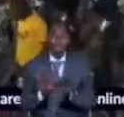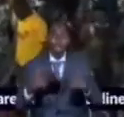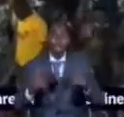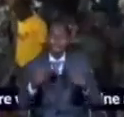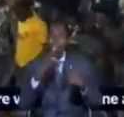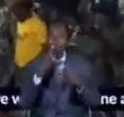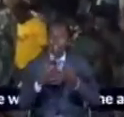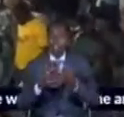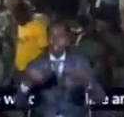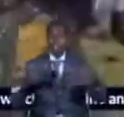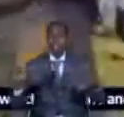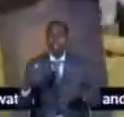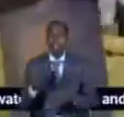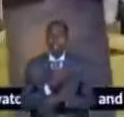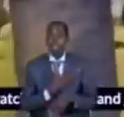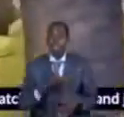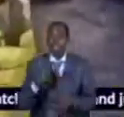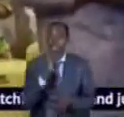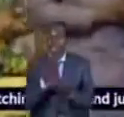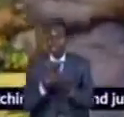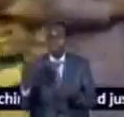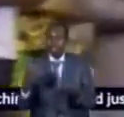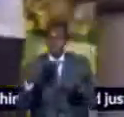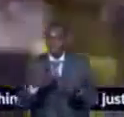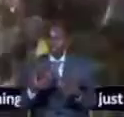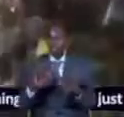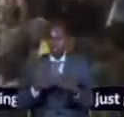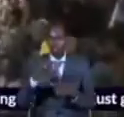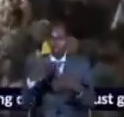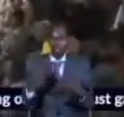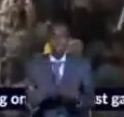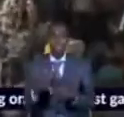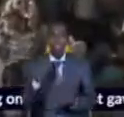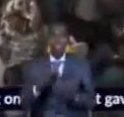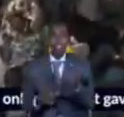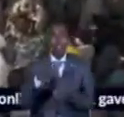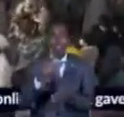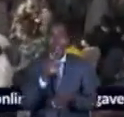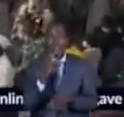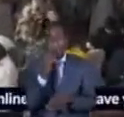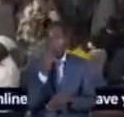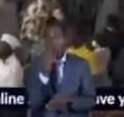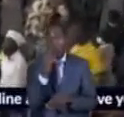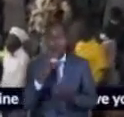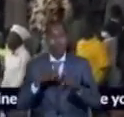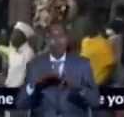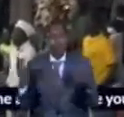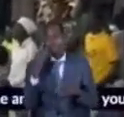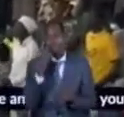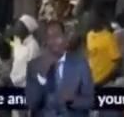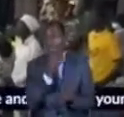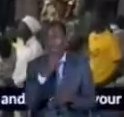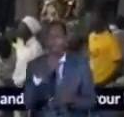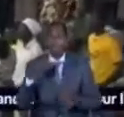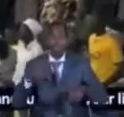released. There is something around you now. If you are blind, open your eyes. If you are lame, rise